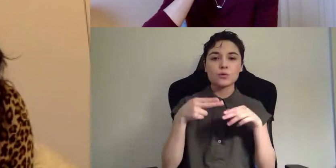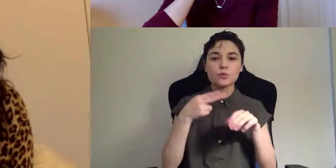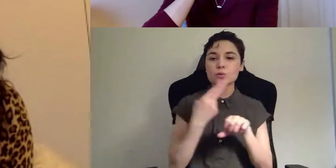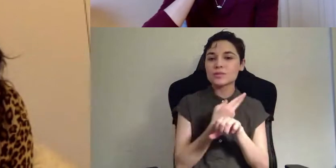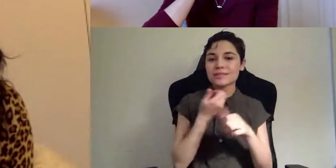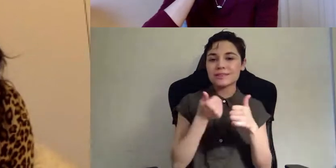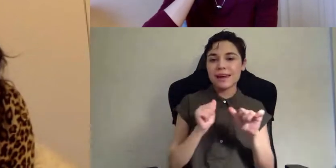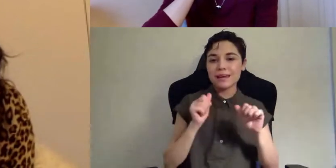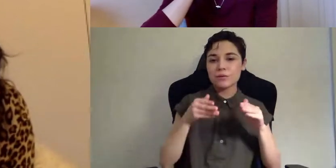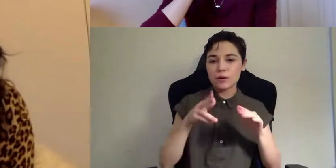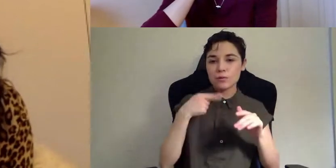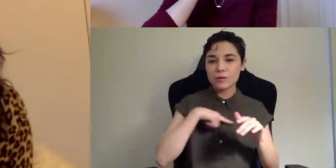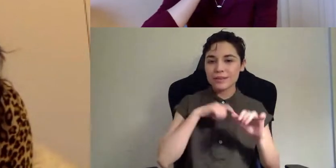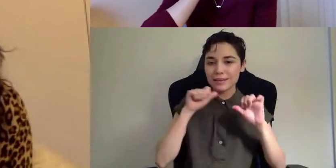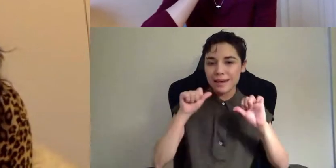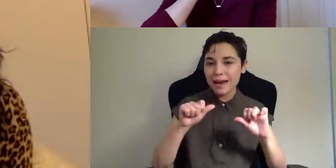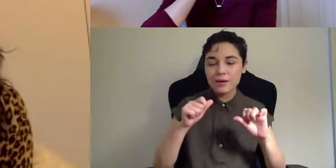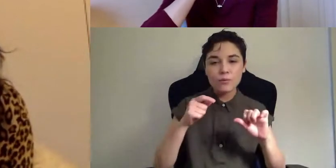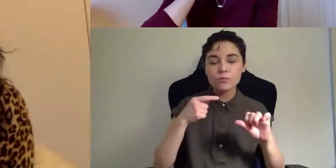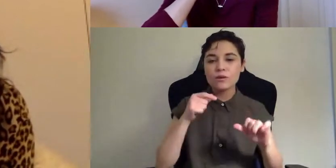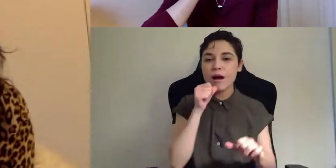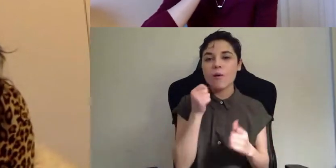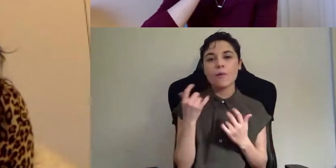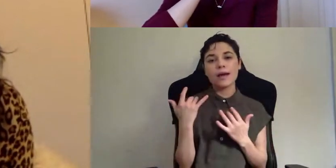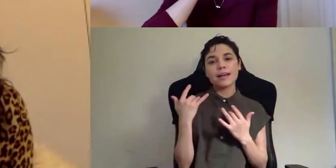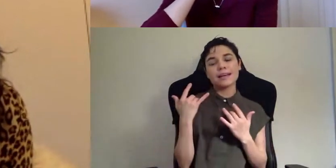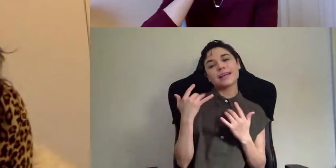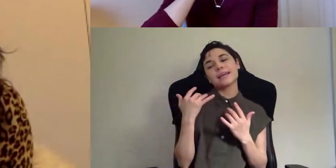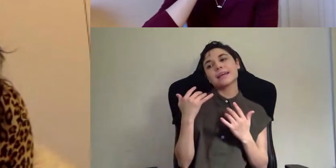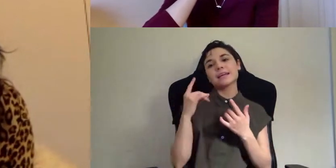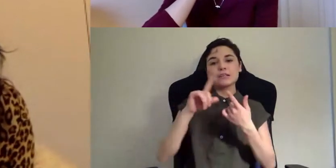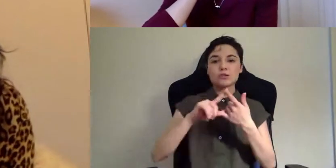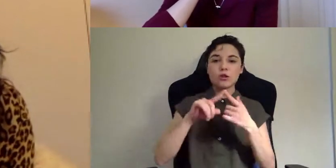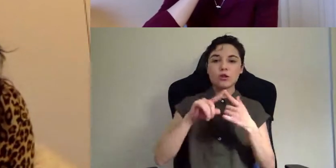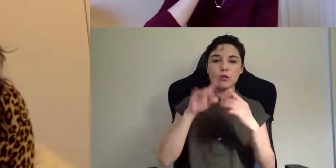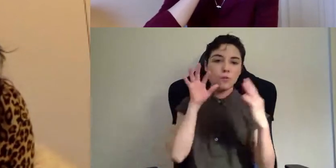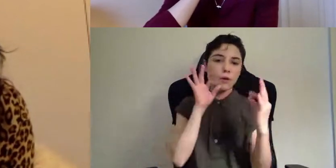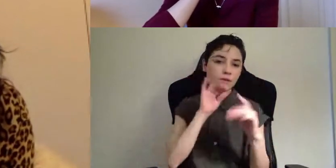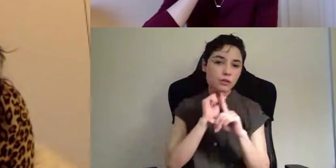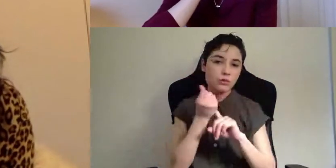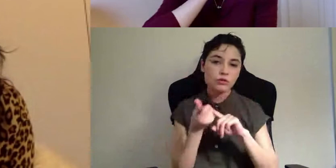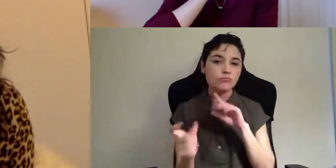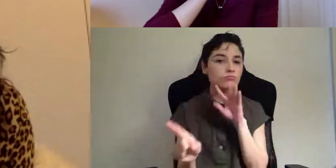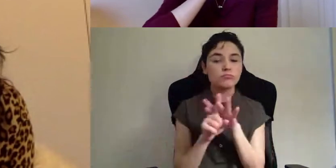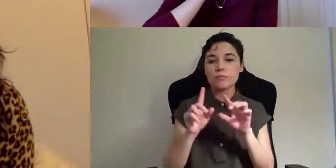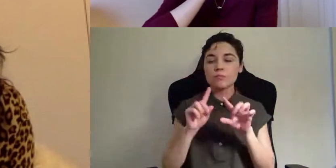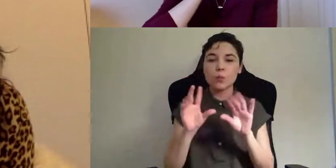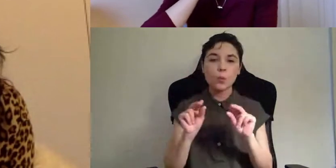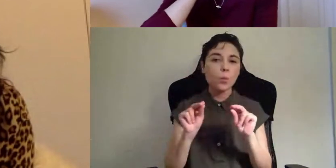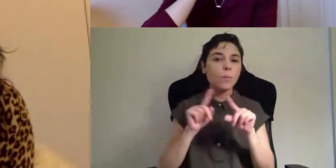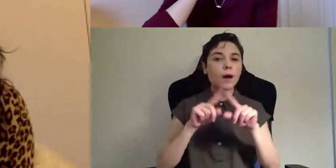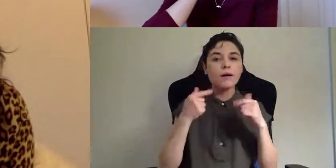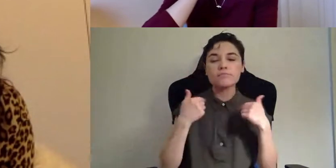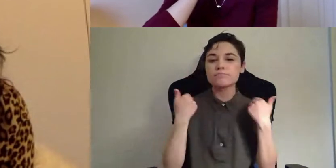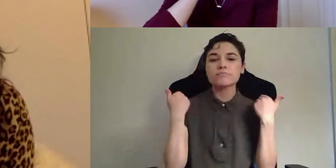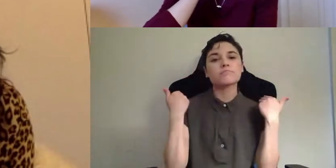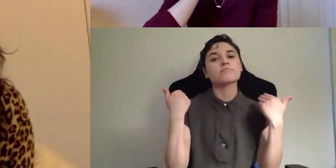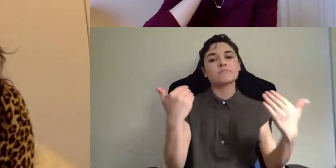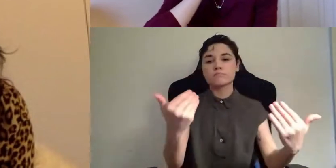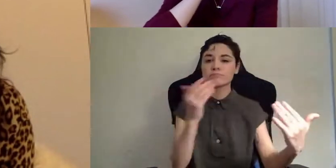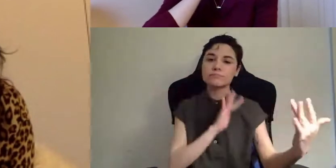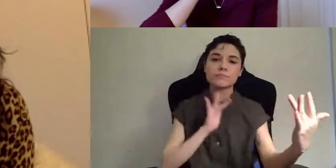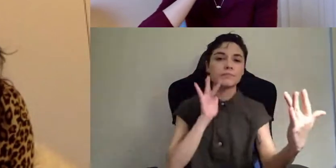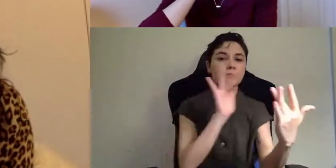the perfect circumstances. Do what we can now to help ourselves feel better, get what we need to out of our